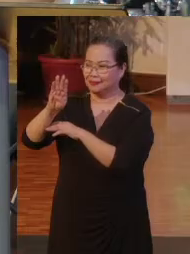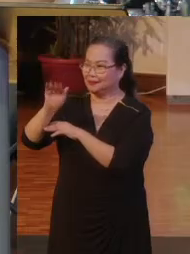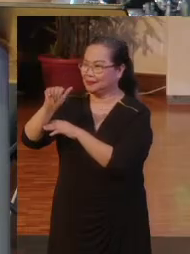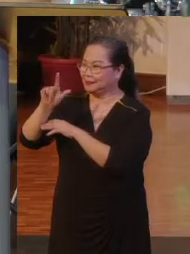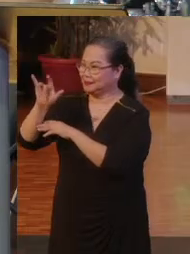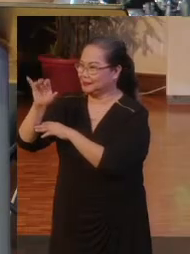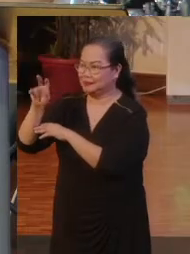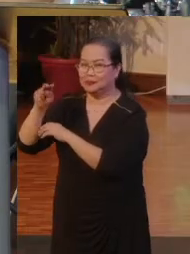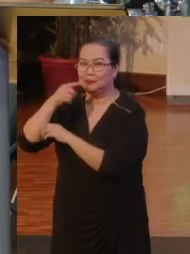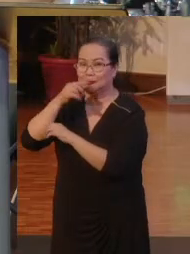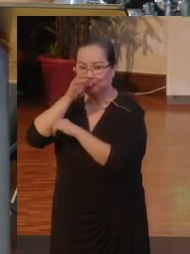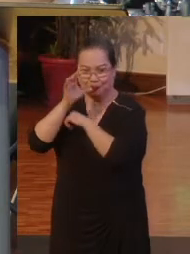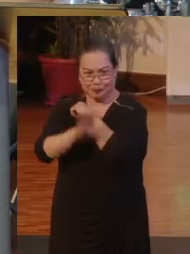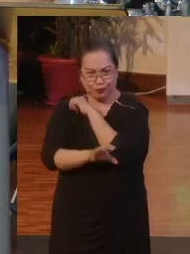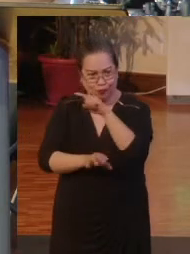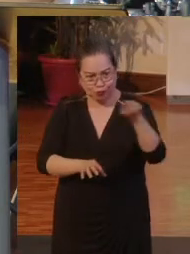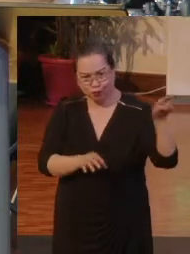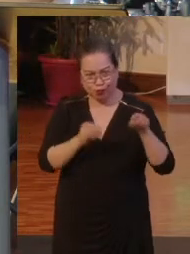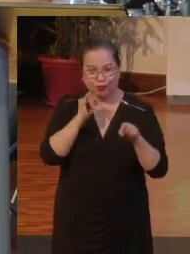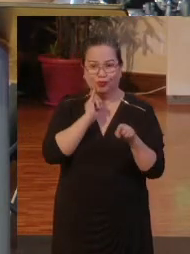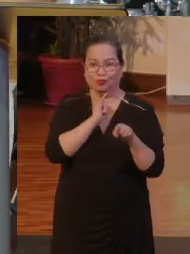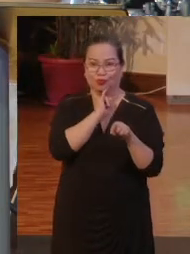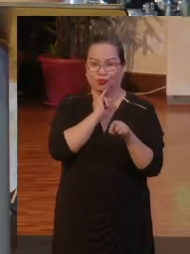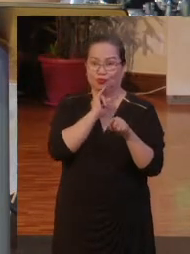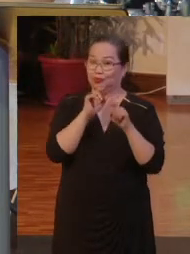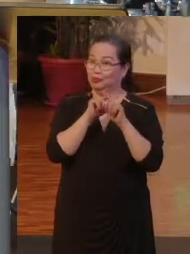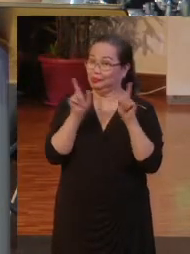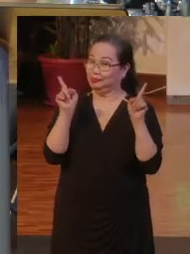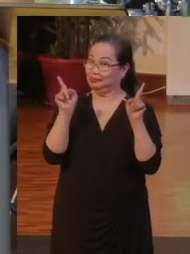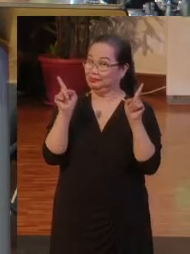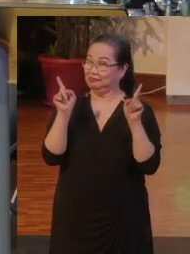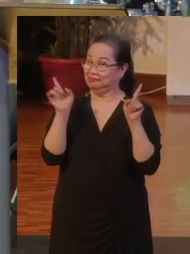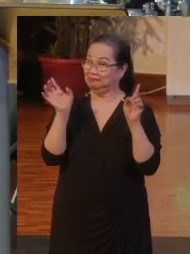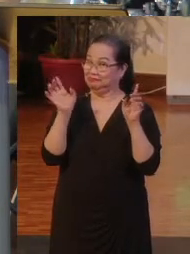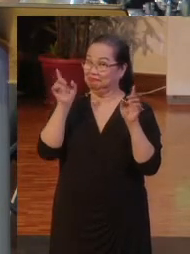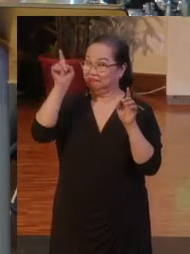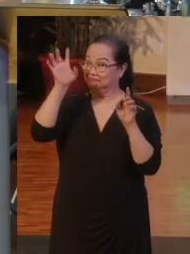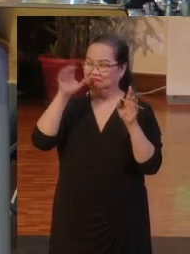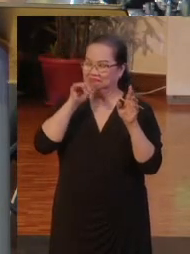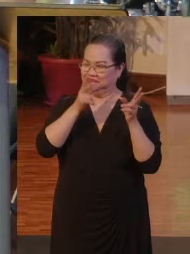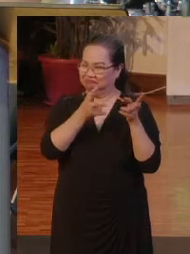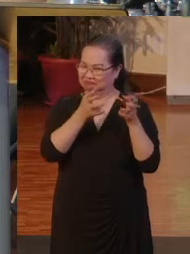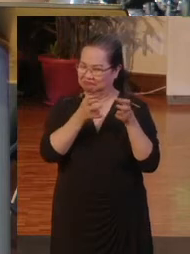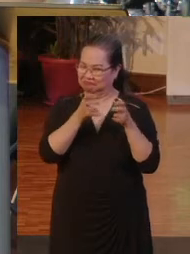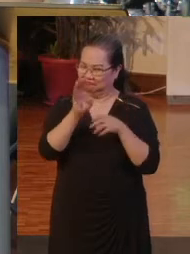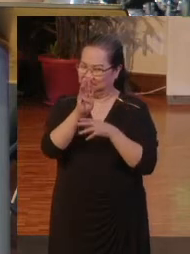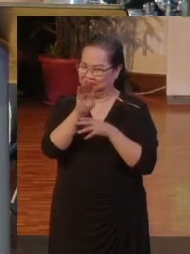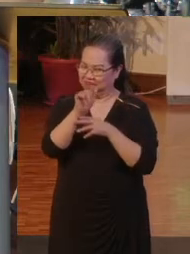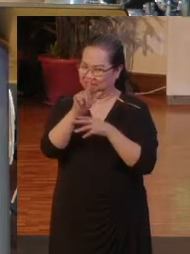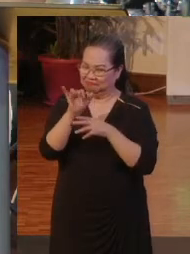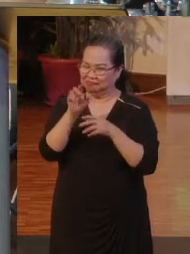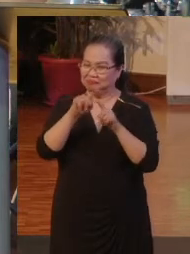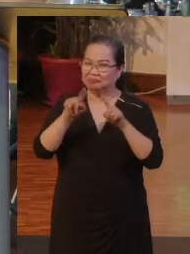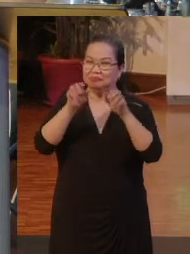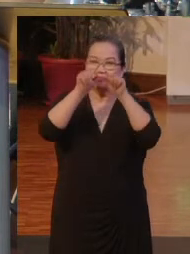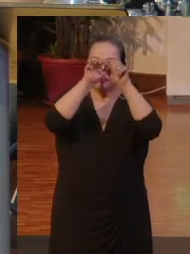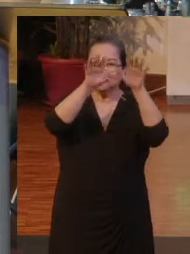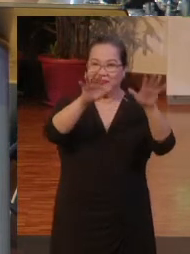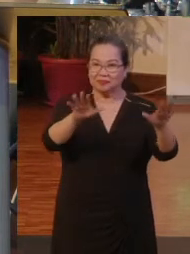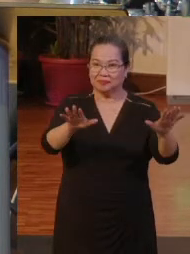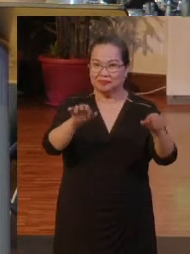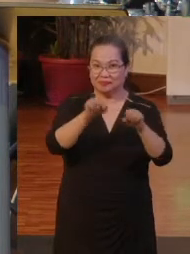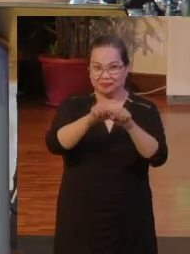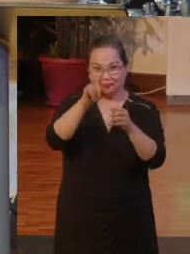Beor, to curse you. But I would not listen to Balaam. Indeed, he blessed you. So